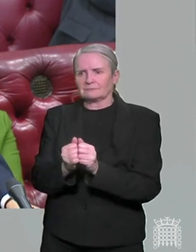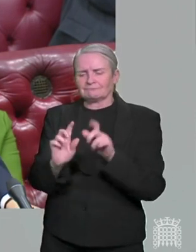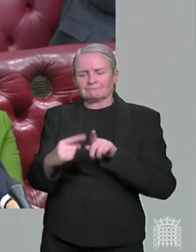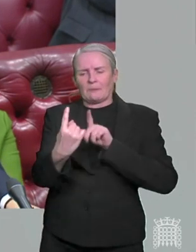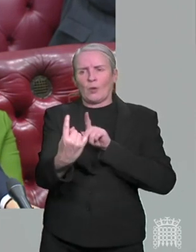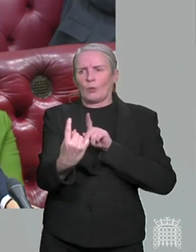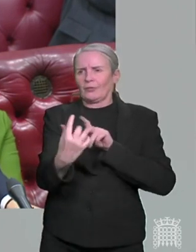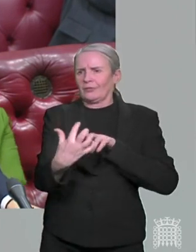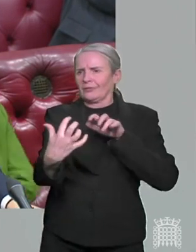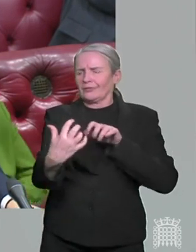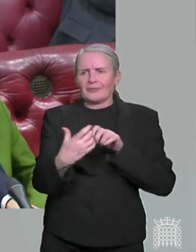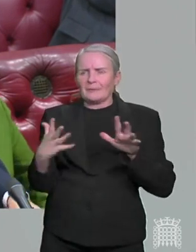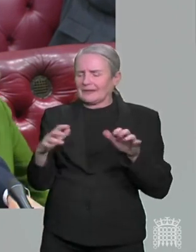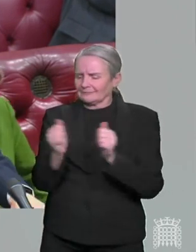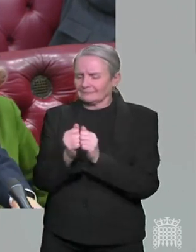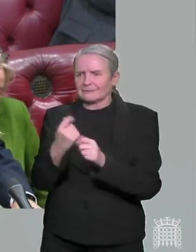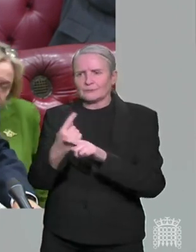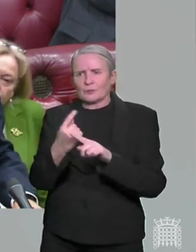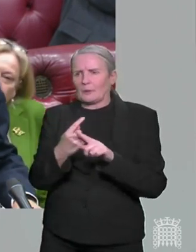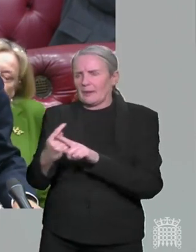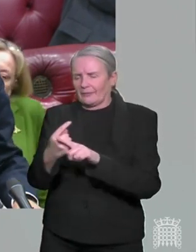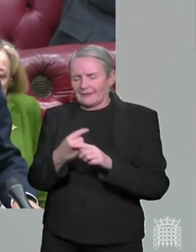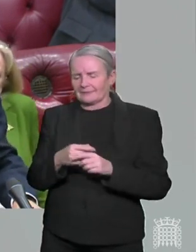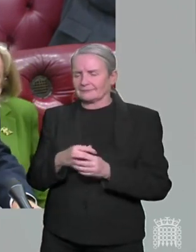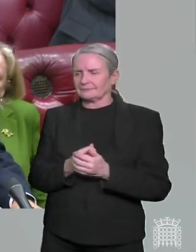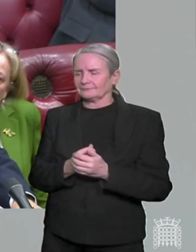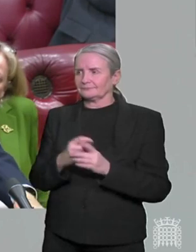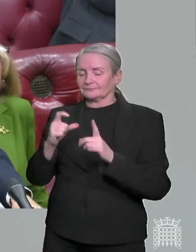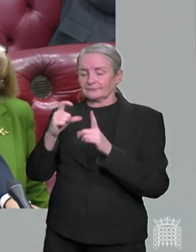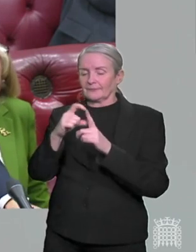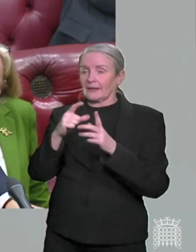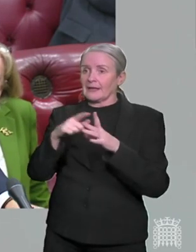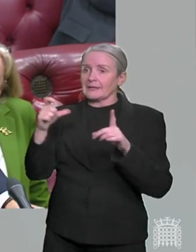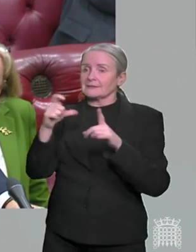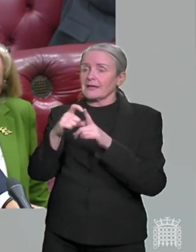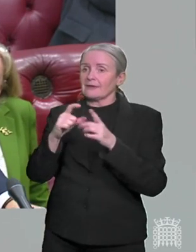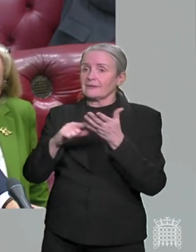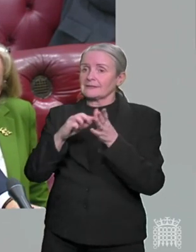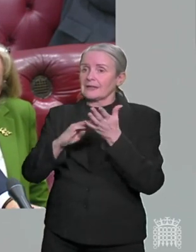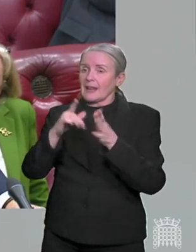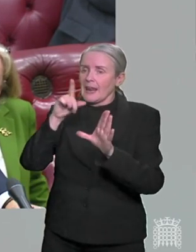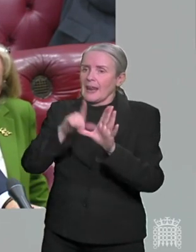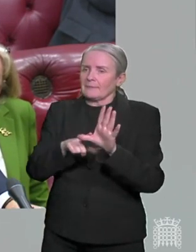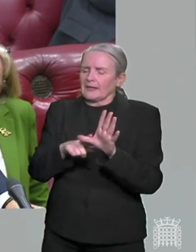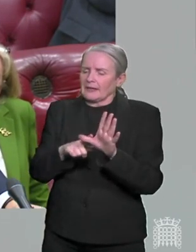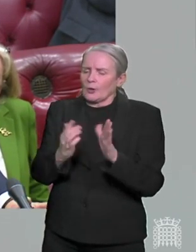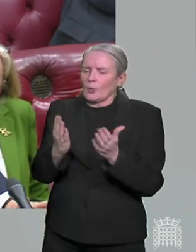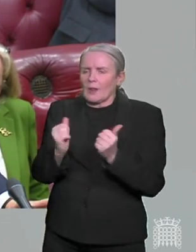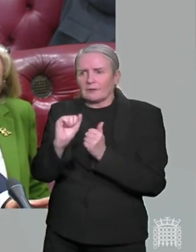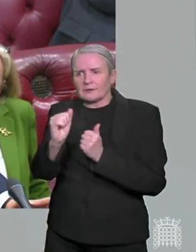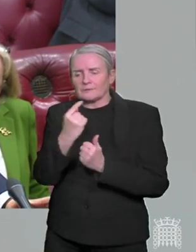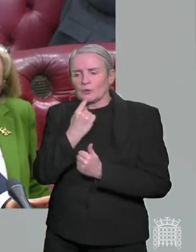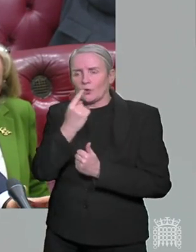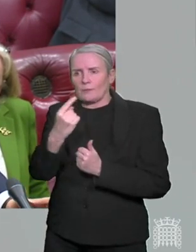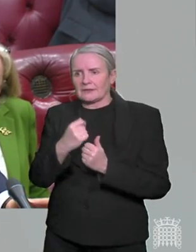my right honourable friend David Lammy welcomed the Noble Lord's comments, arguing that recognition should not wait